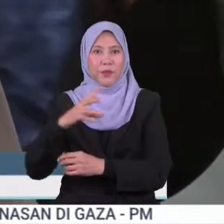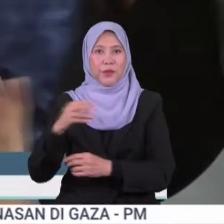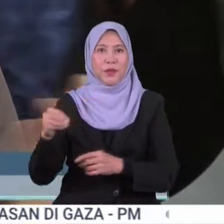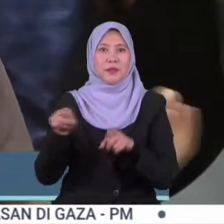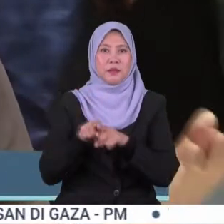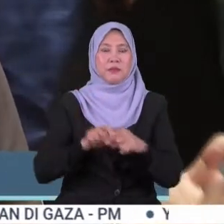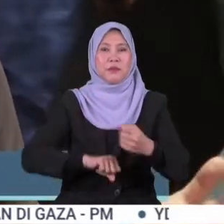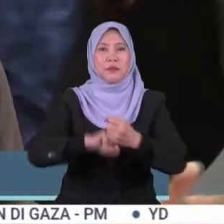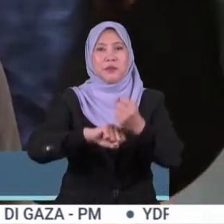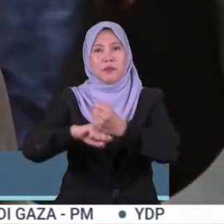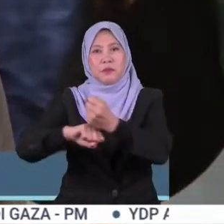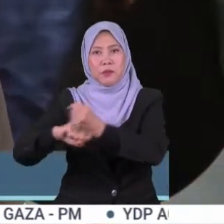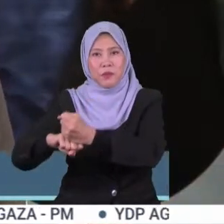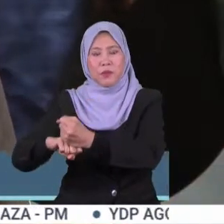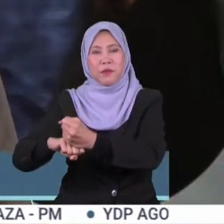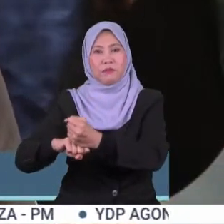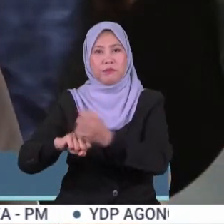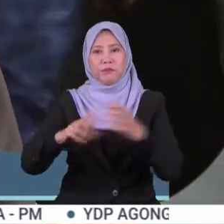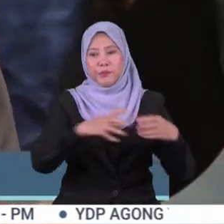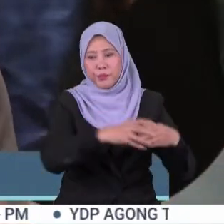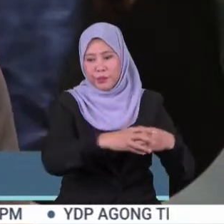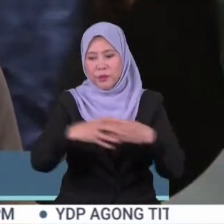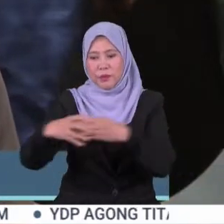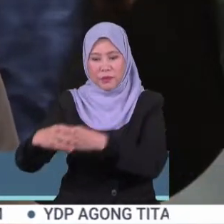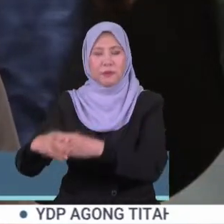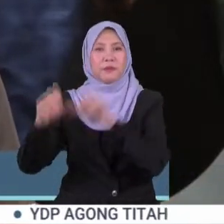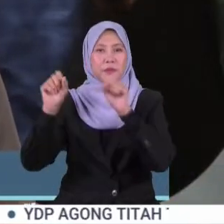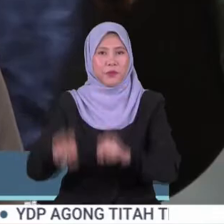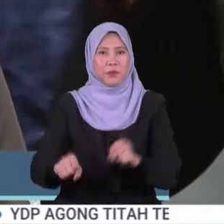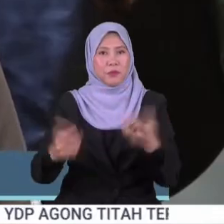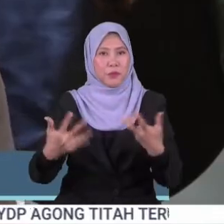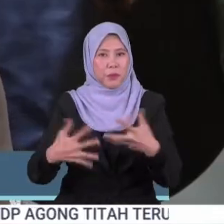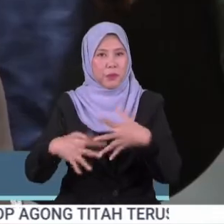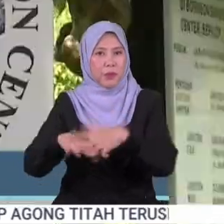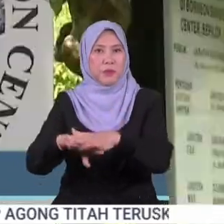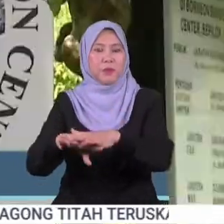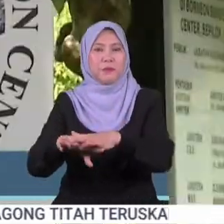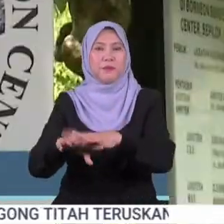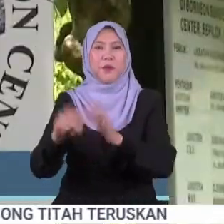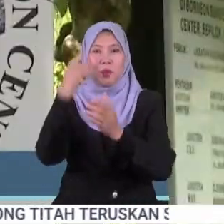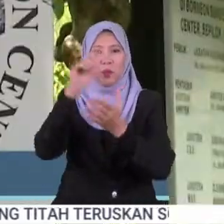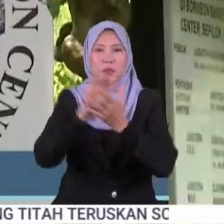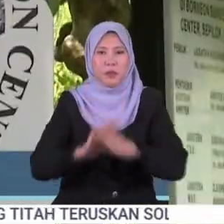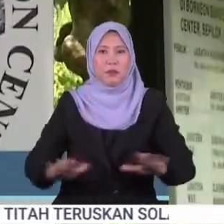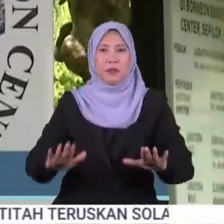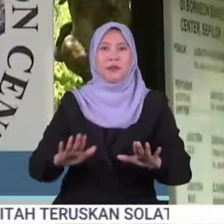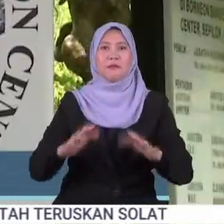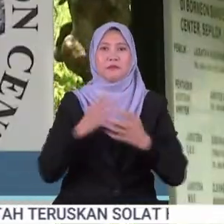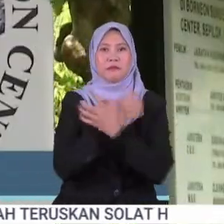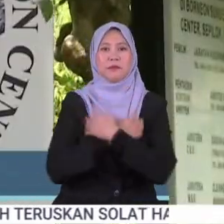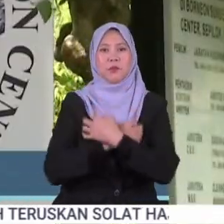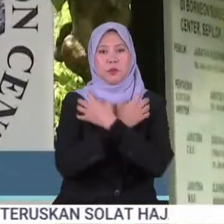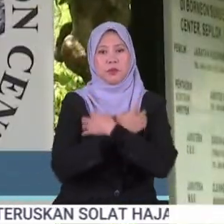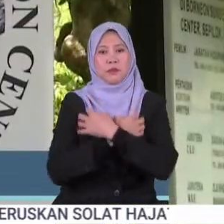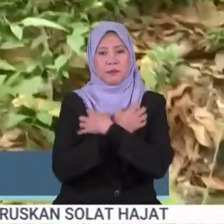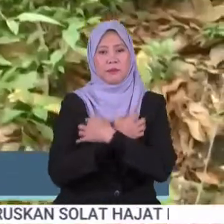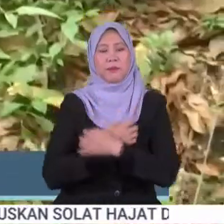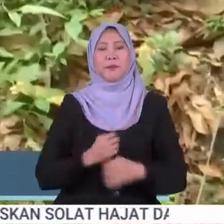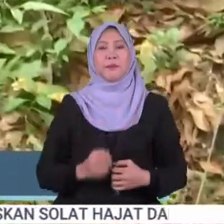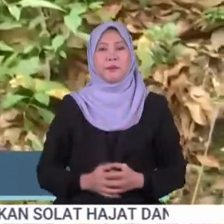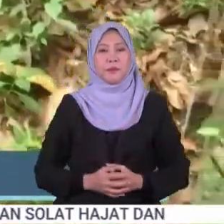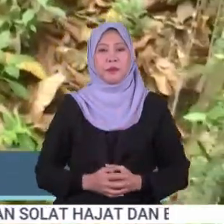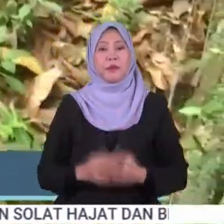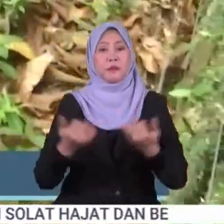also support from, you know, every parties, and we can together to save this bear. So for us,